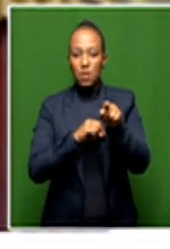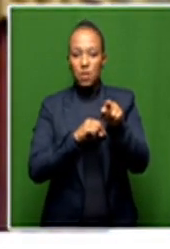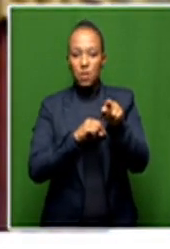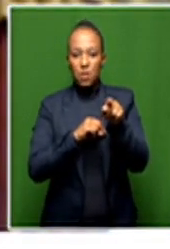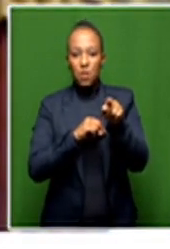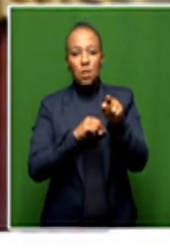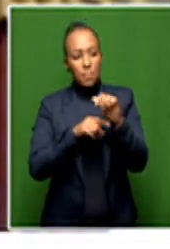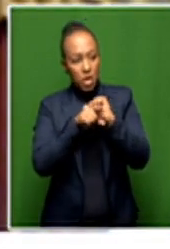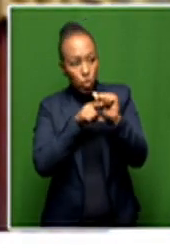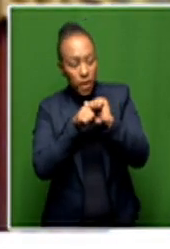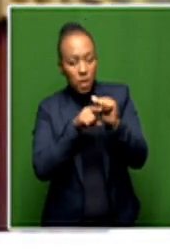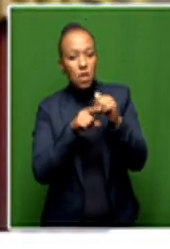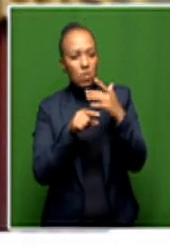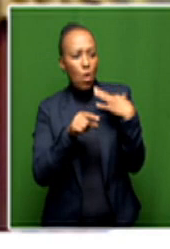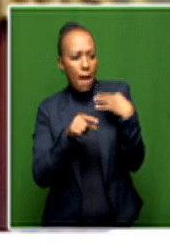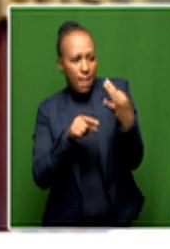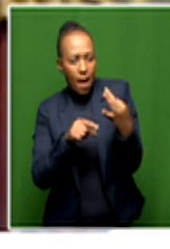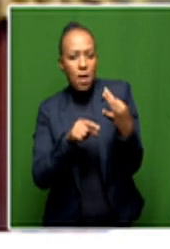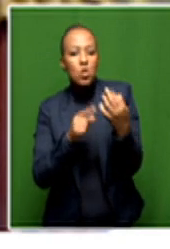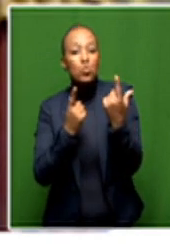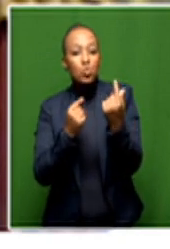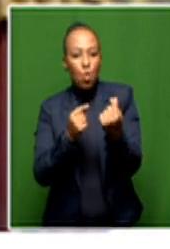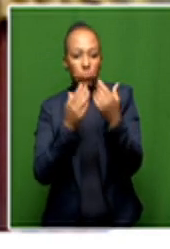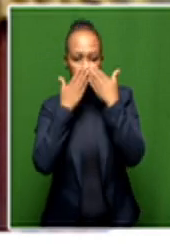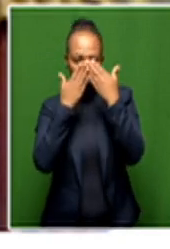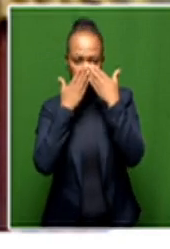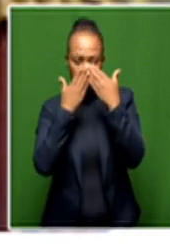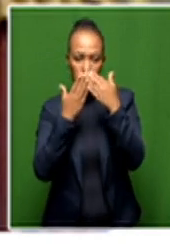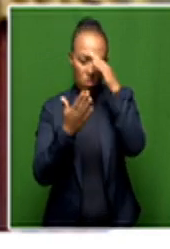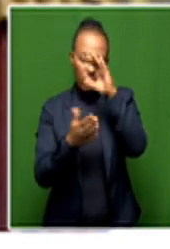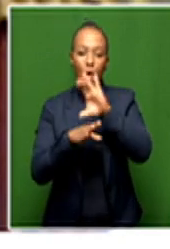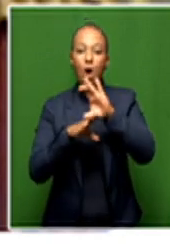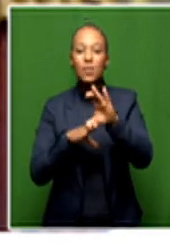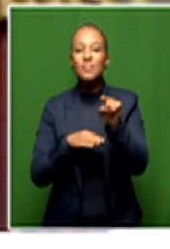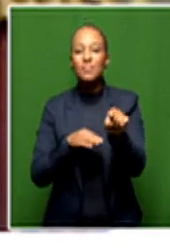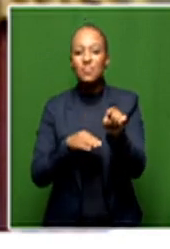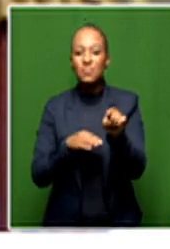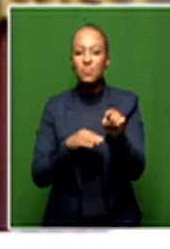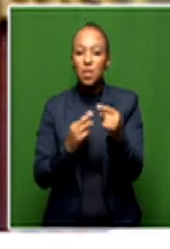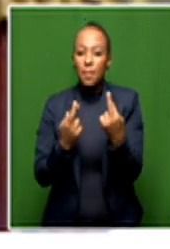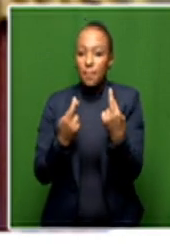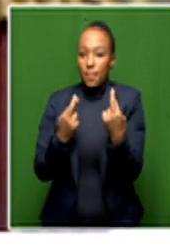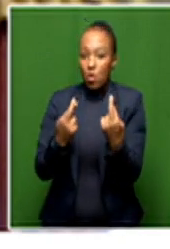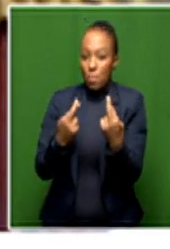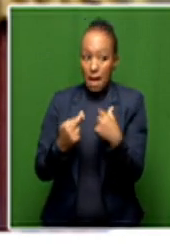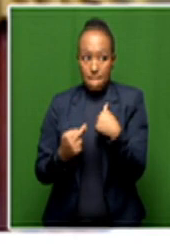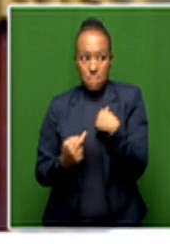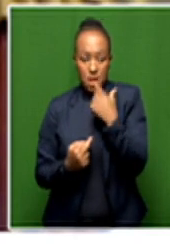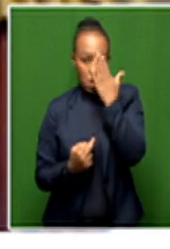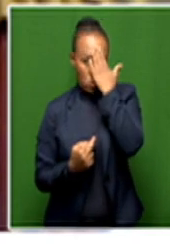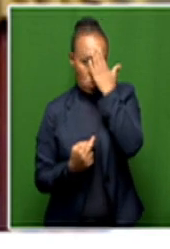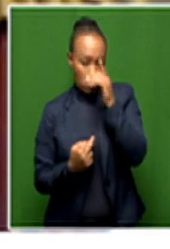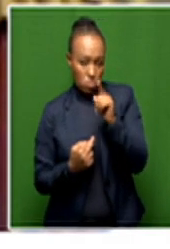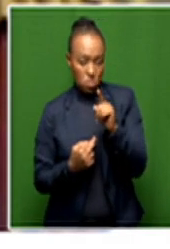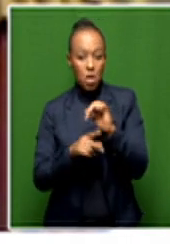can apply for and do the course. Hopefully, as per my knowledge,